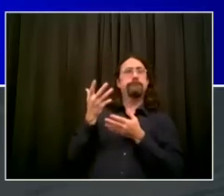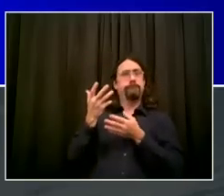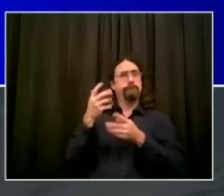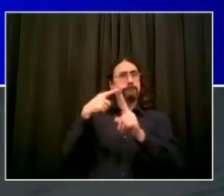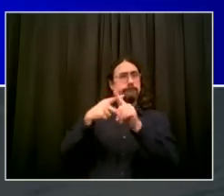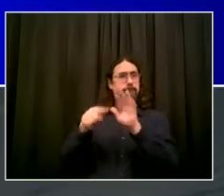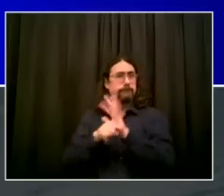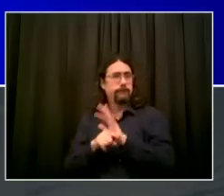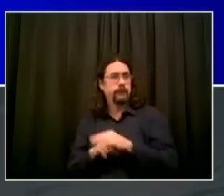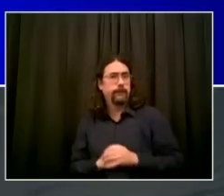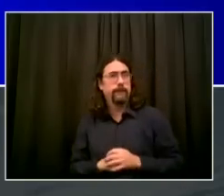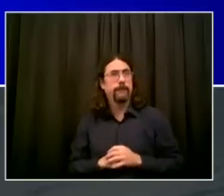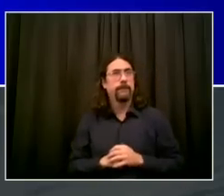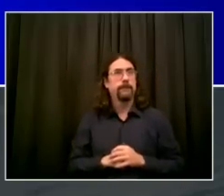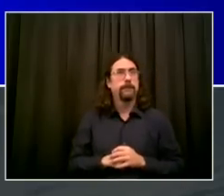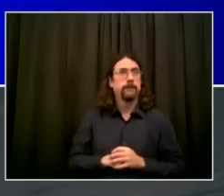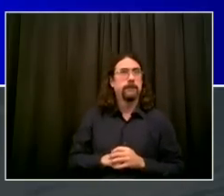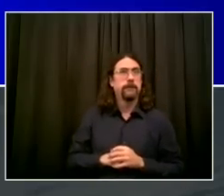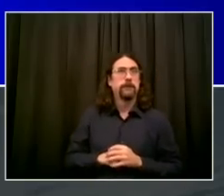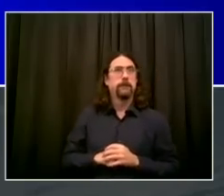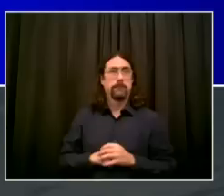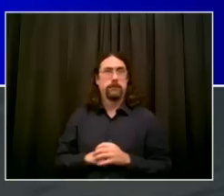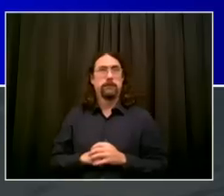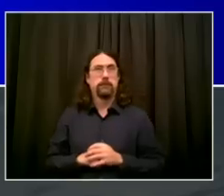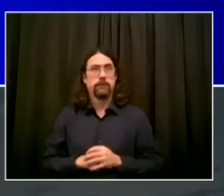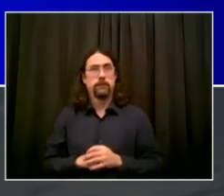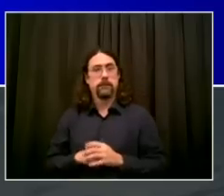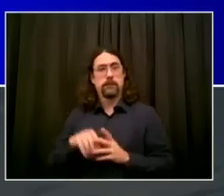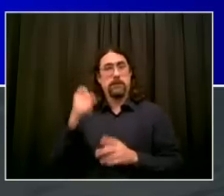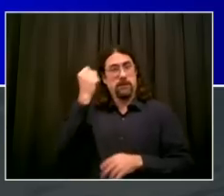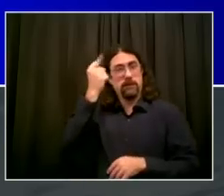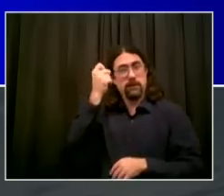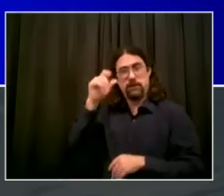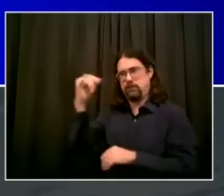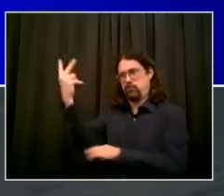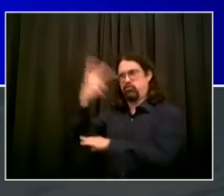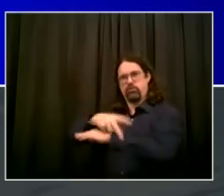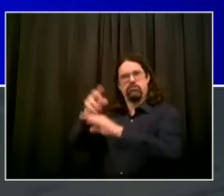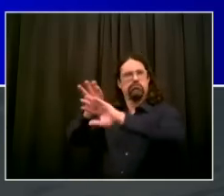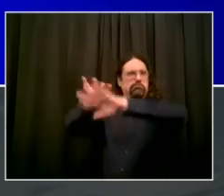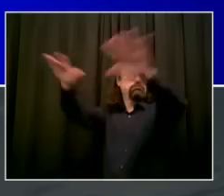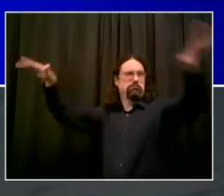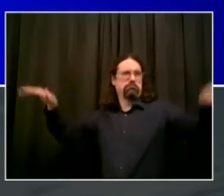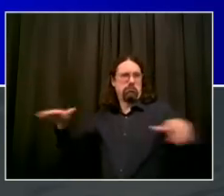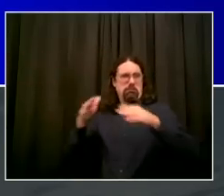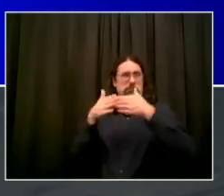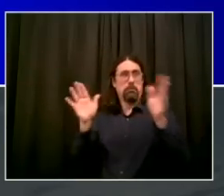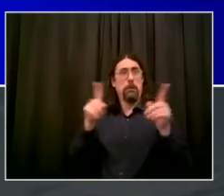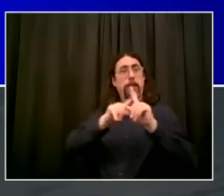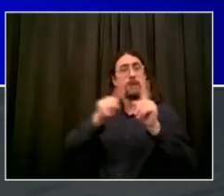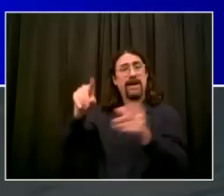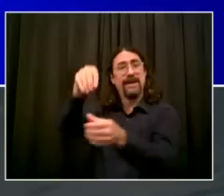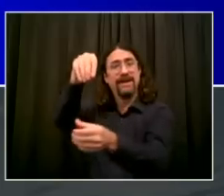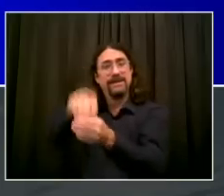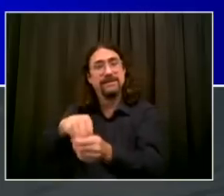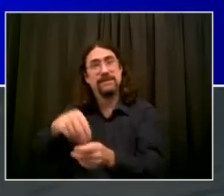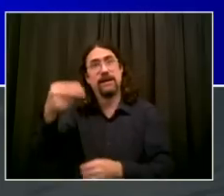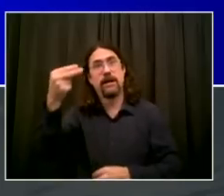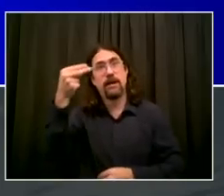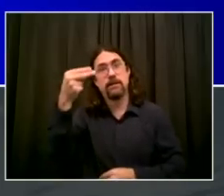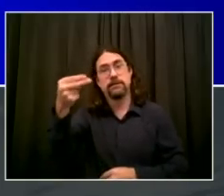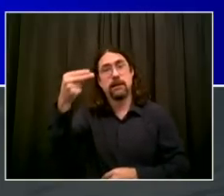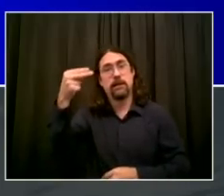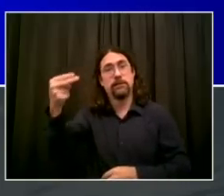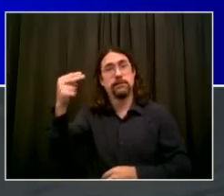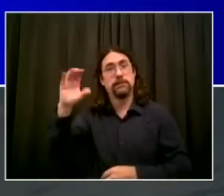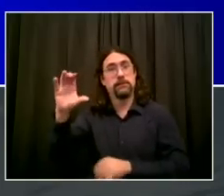facilities, that turnaround is down on average to 1 day. So that's a great improvement. So everyone, testing, testing, testing. If you have